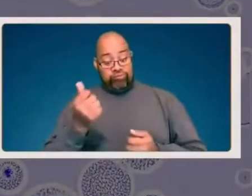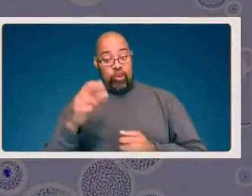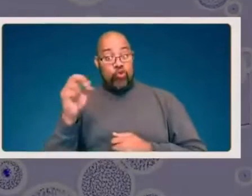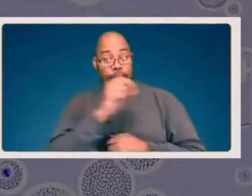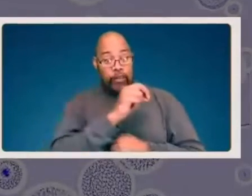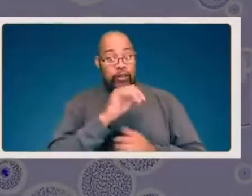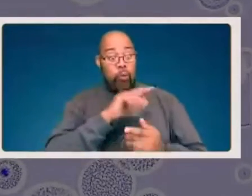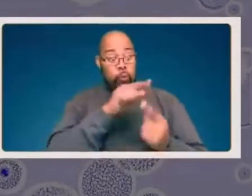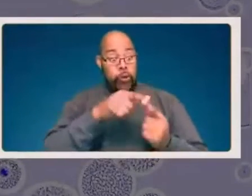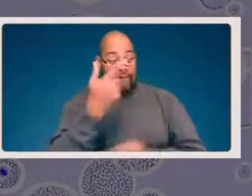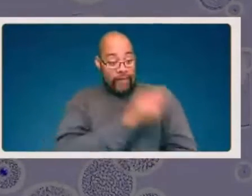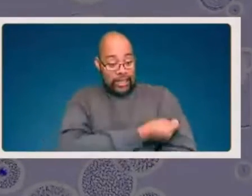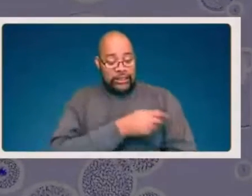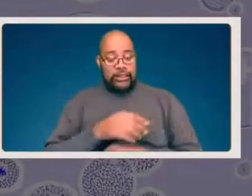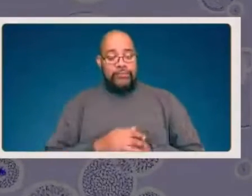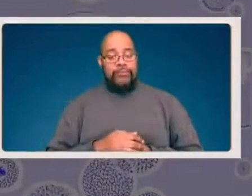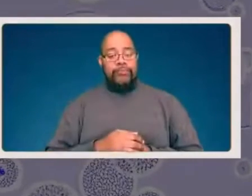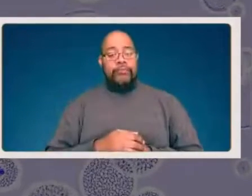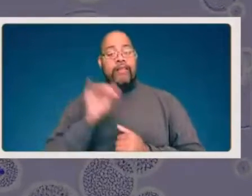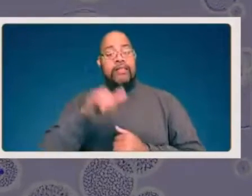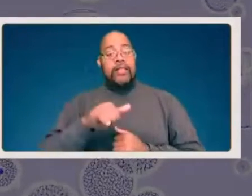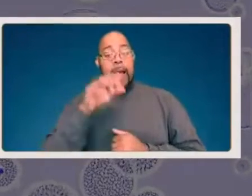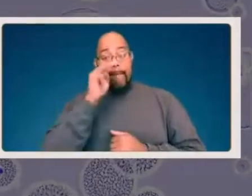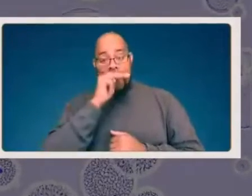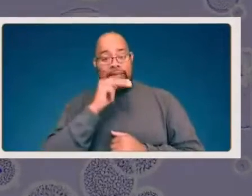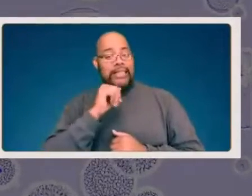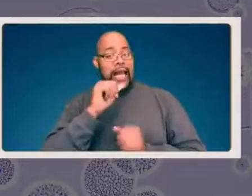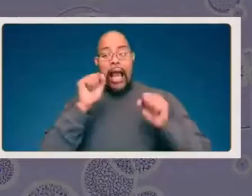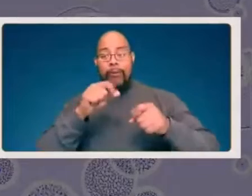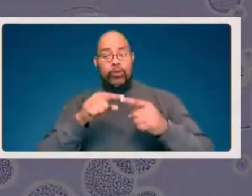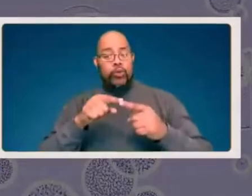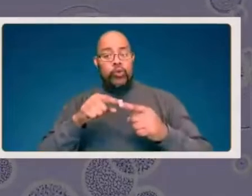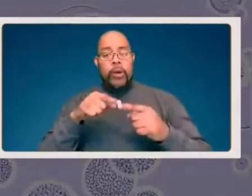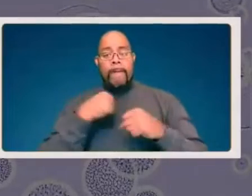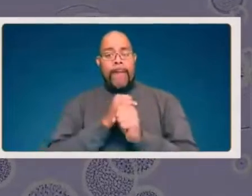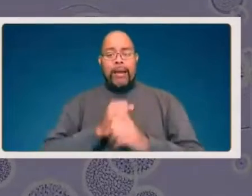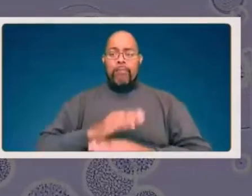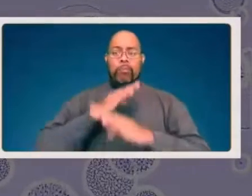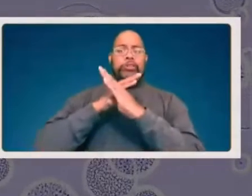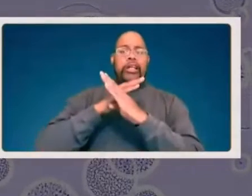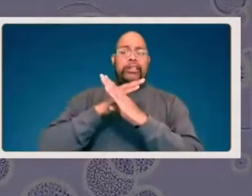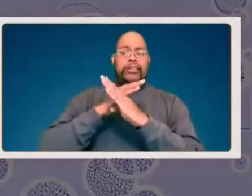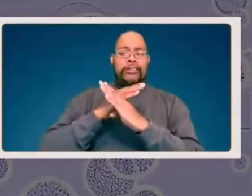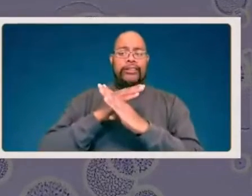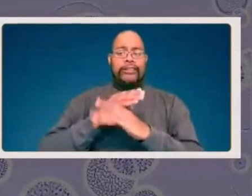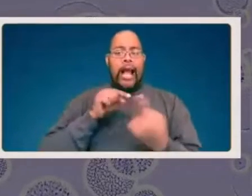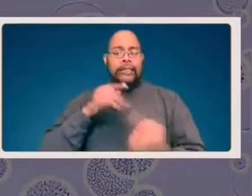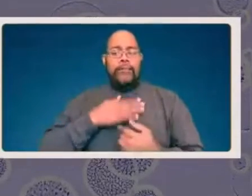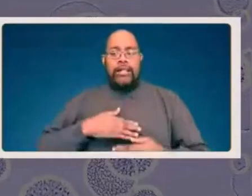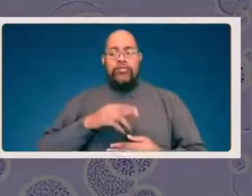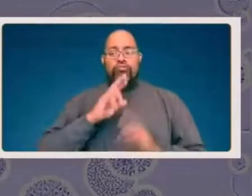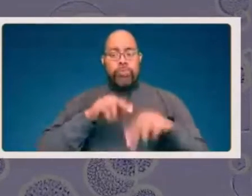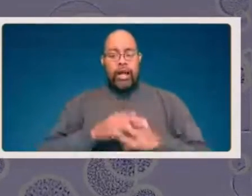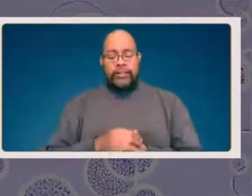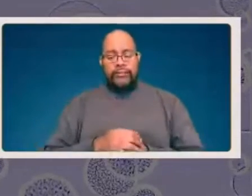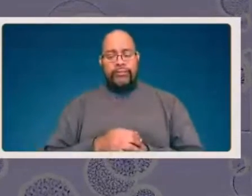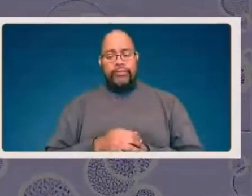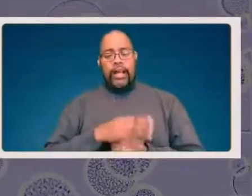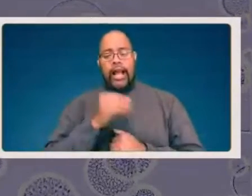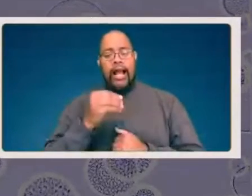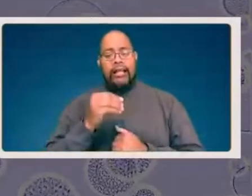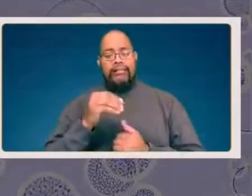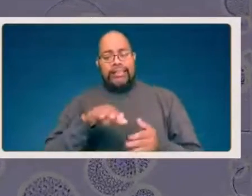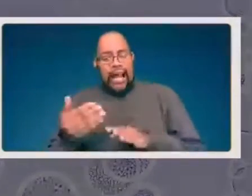But when we remove neutrophils at the time of vaccination, these mice are unable to mount a protective antibody